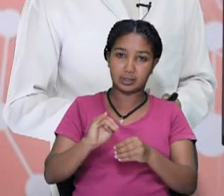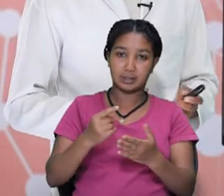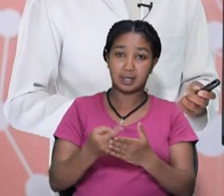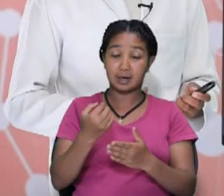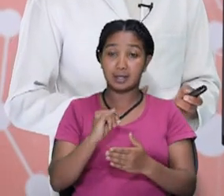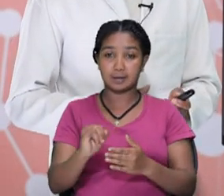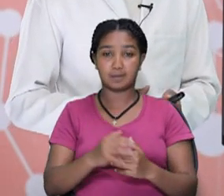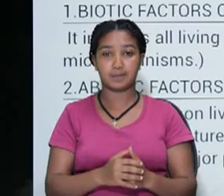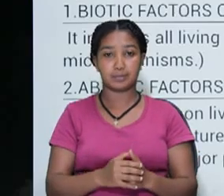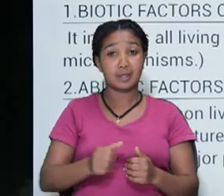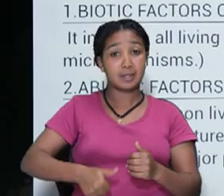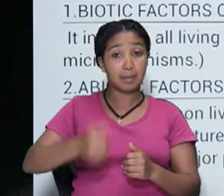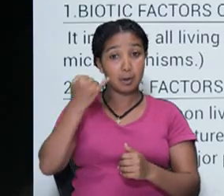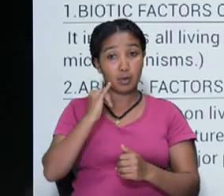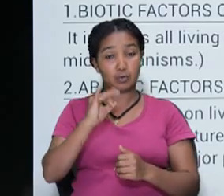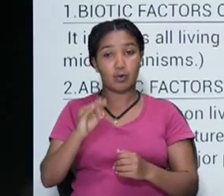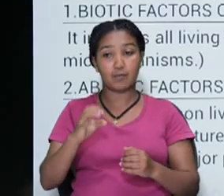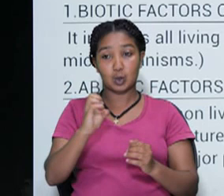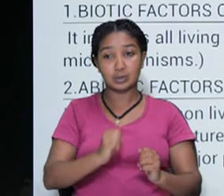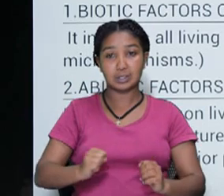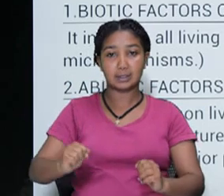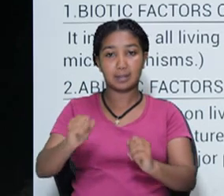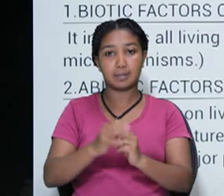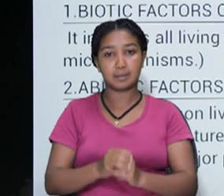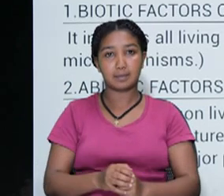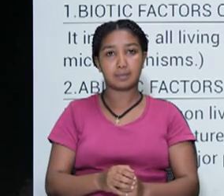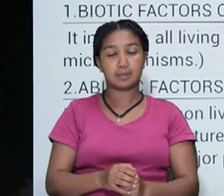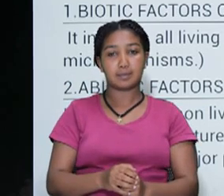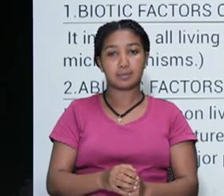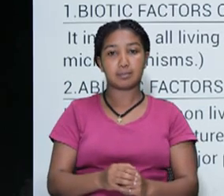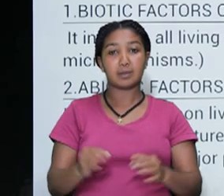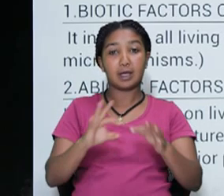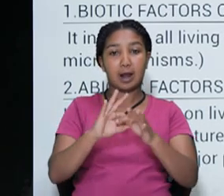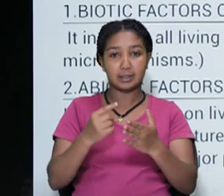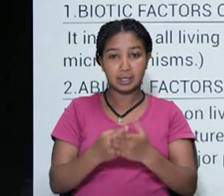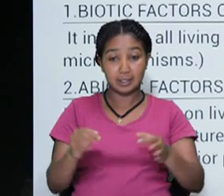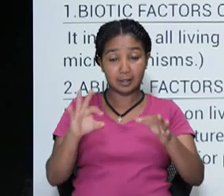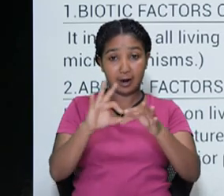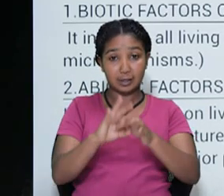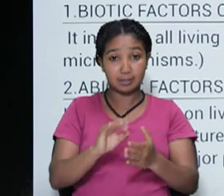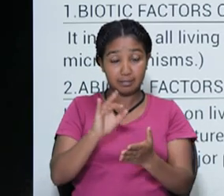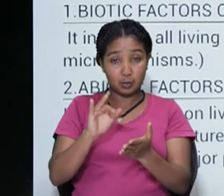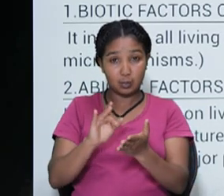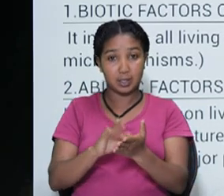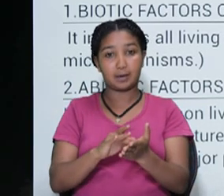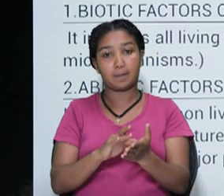So there is the main point of ecosystems, a reaction or interaction. There is interaction